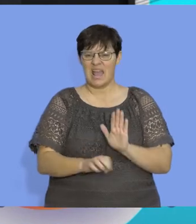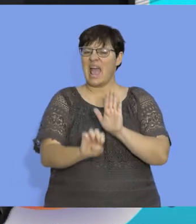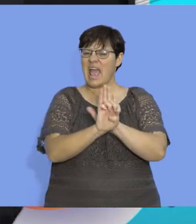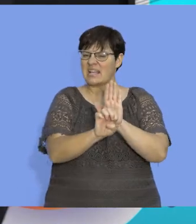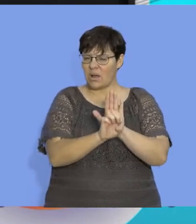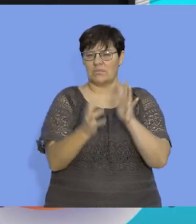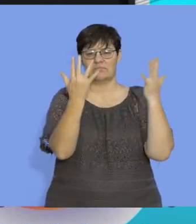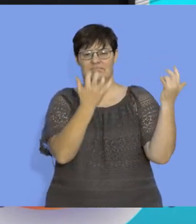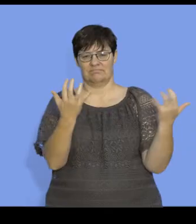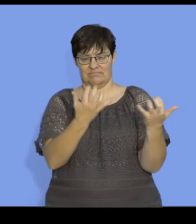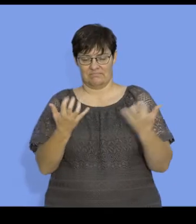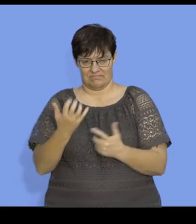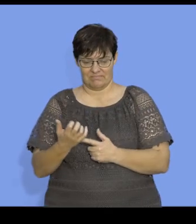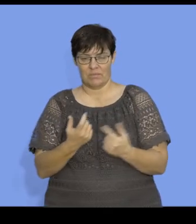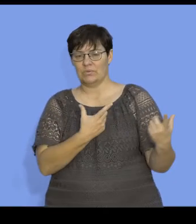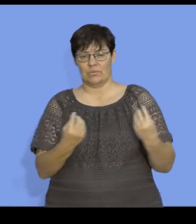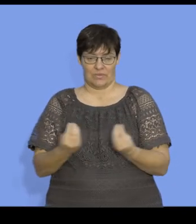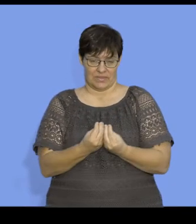calculations that we are doing with you.